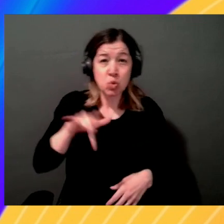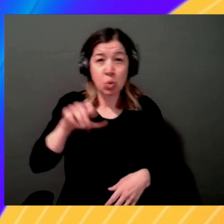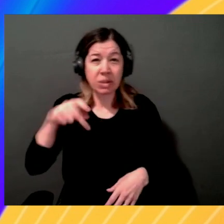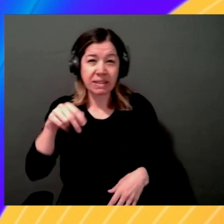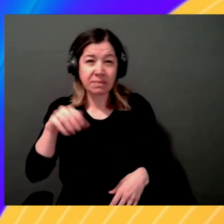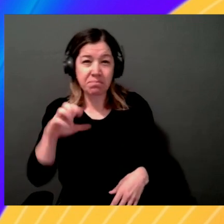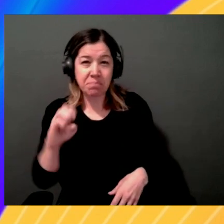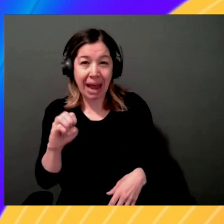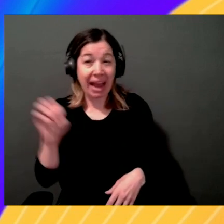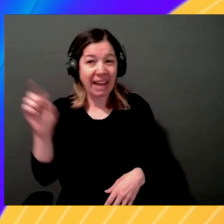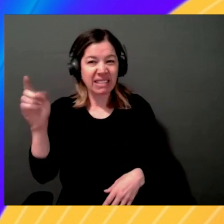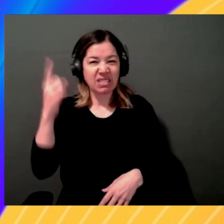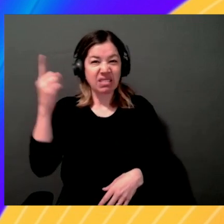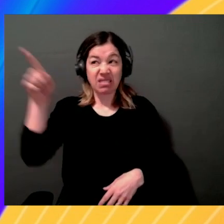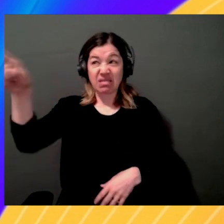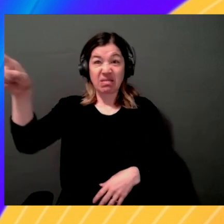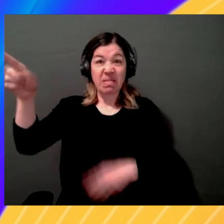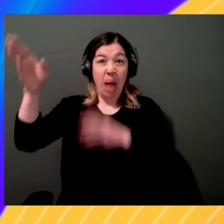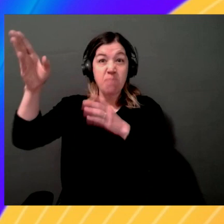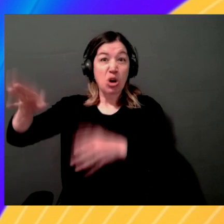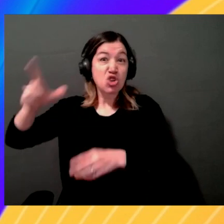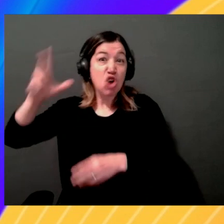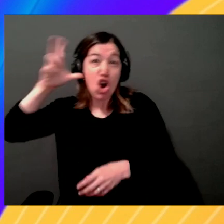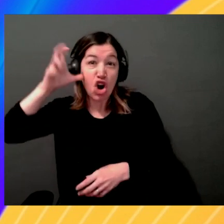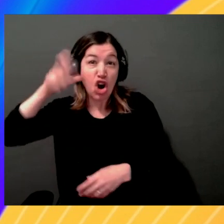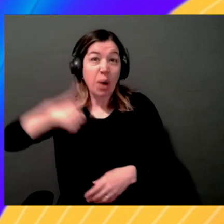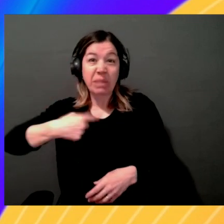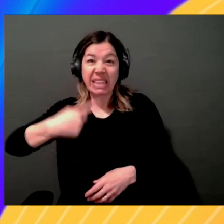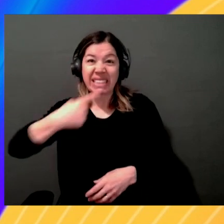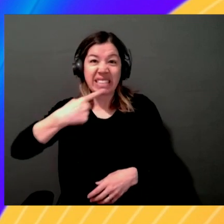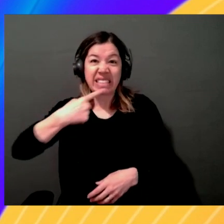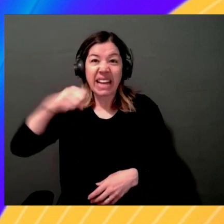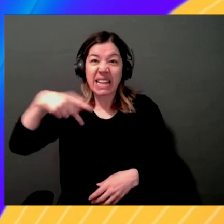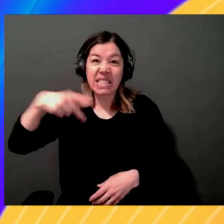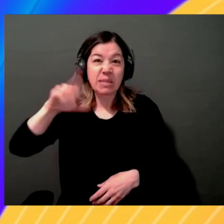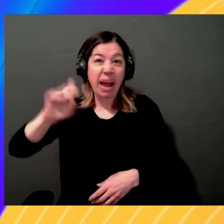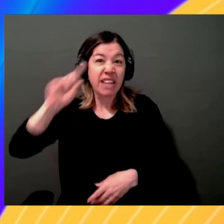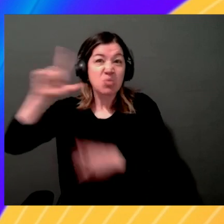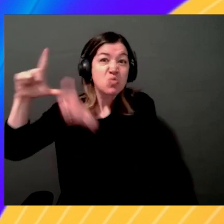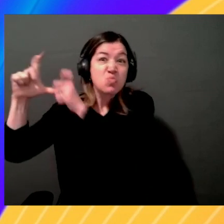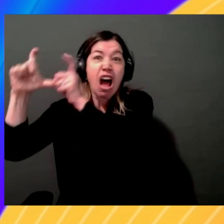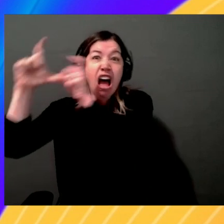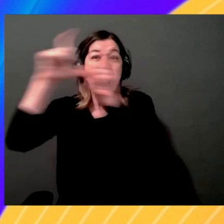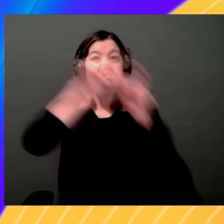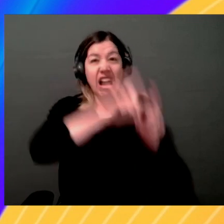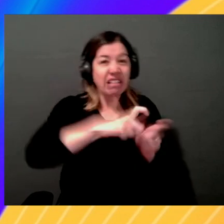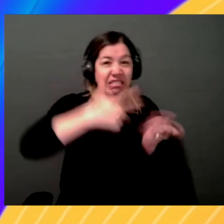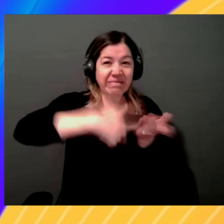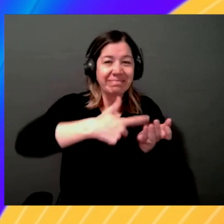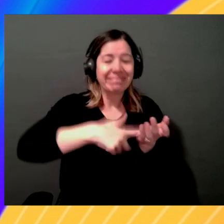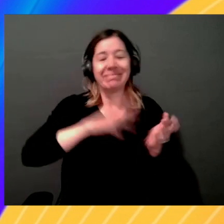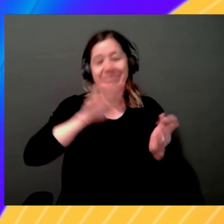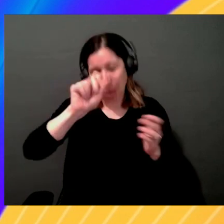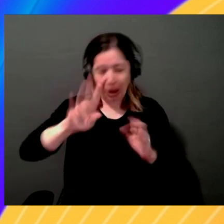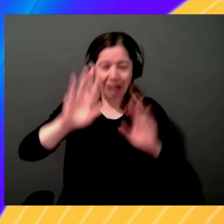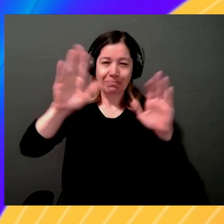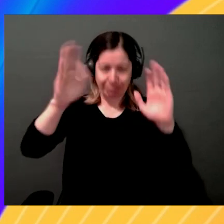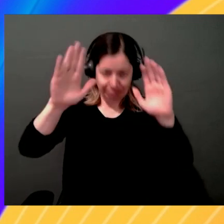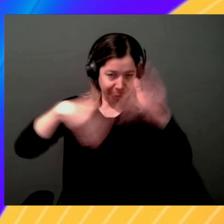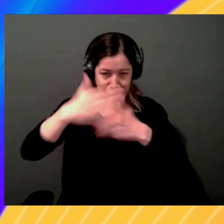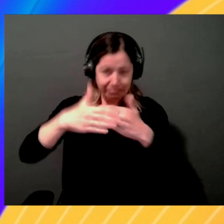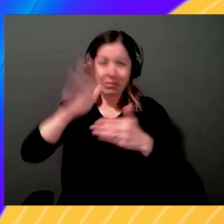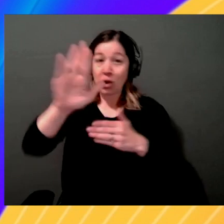yeah. All right, let's jump into your demo and show us bet, how man. you maybe prepare your data and walk us through like the initial approach, right? Sure.